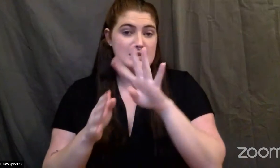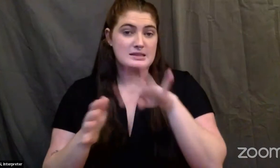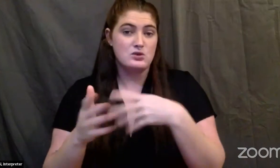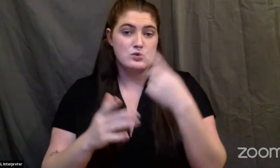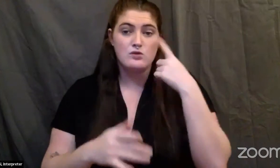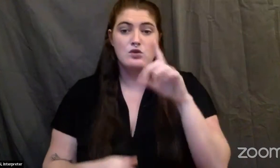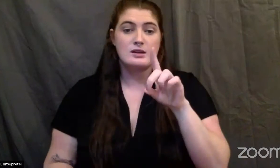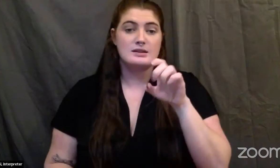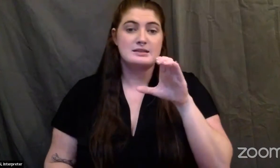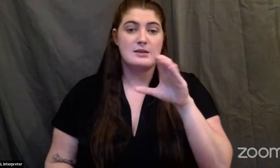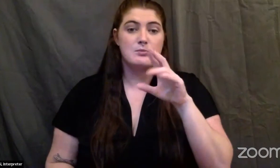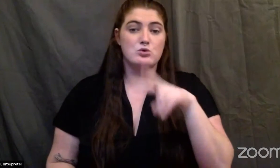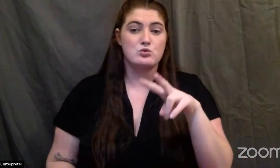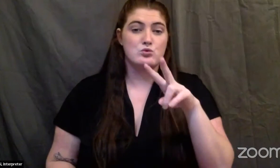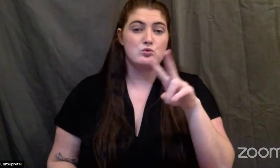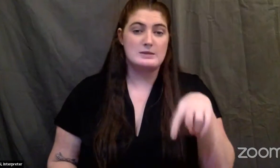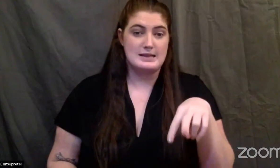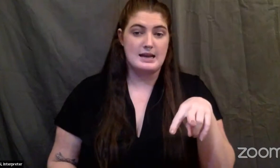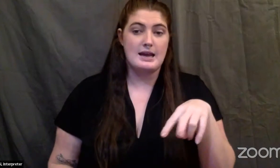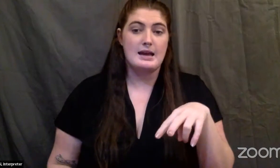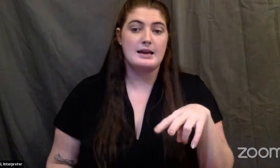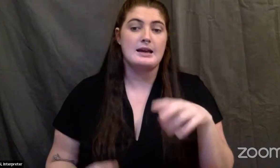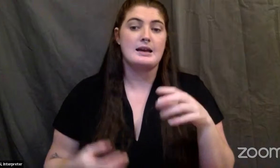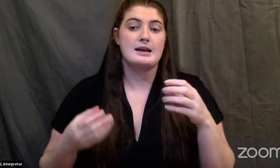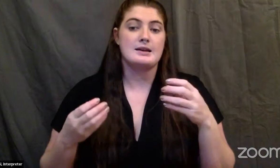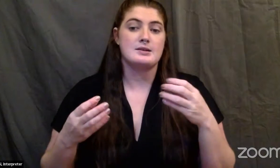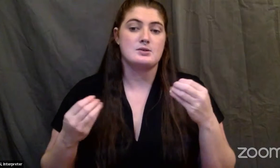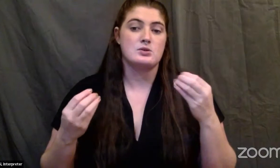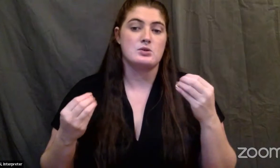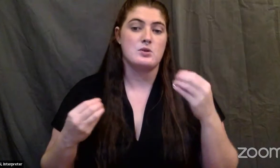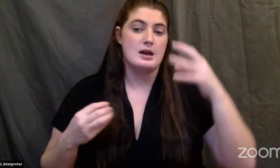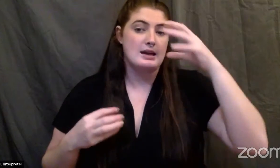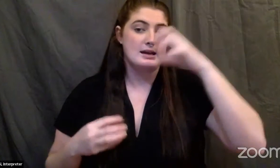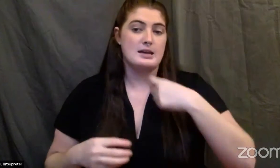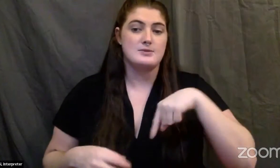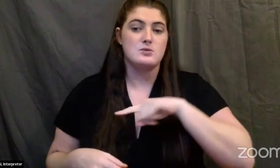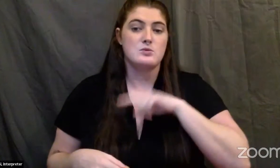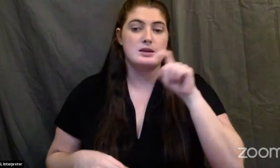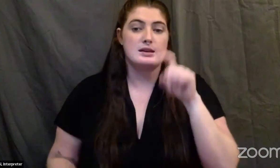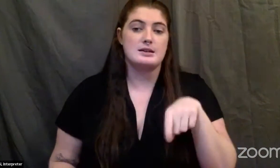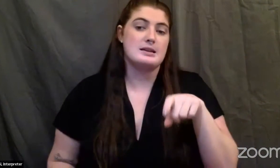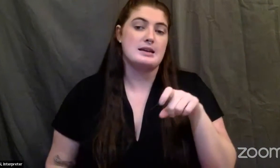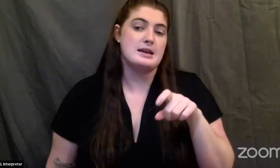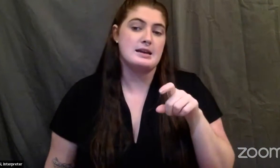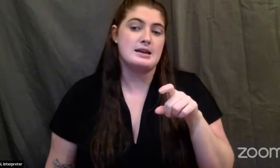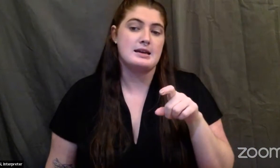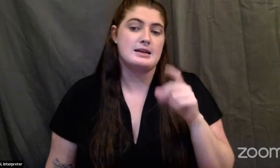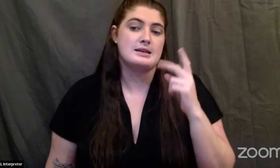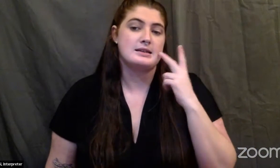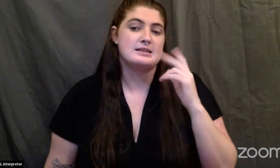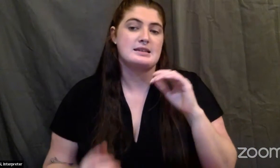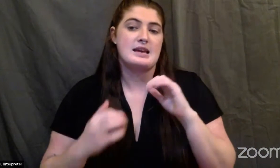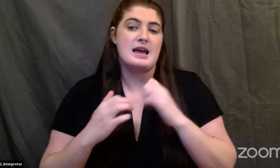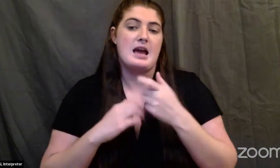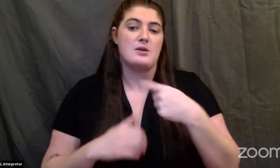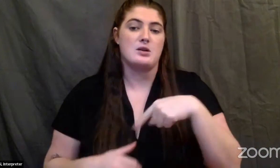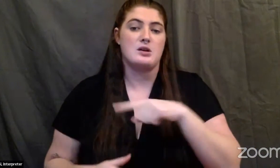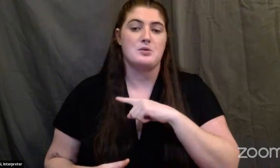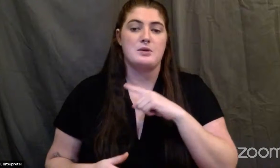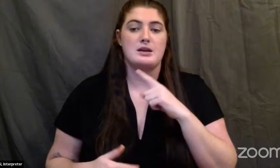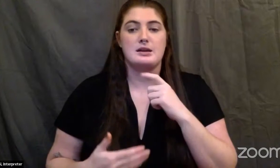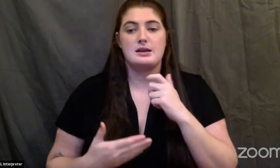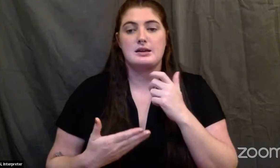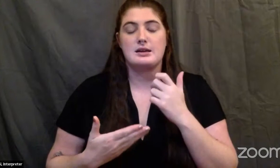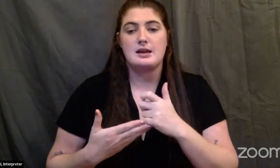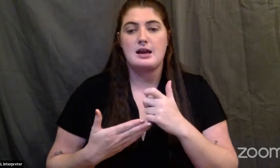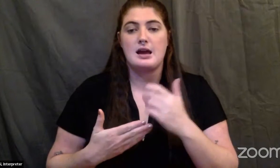22nd. So, you know, I guess we need to see how can we help, you know, I